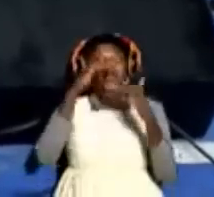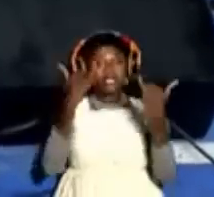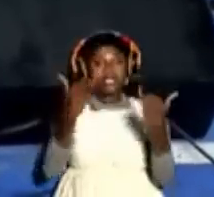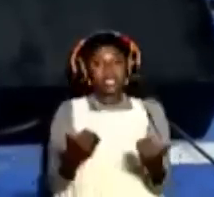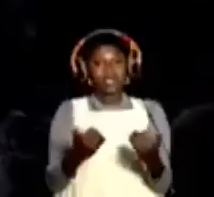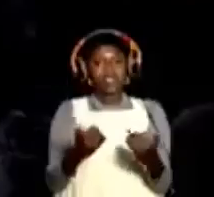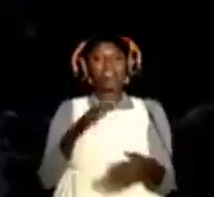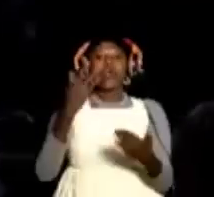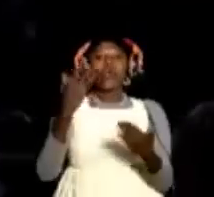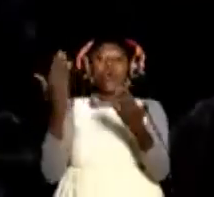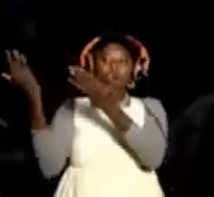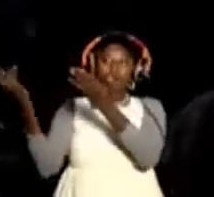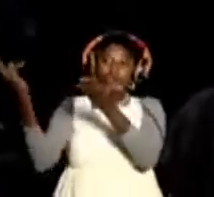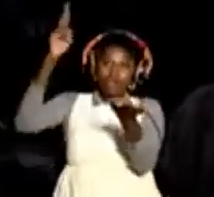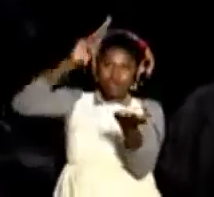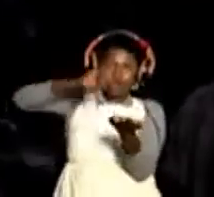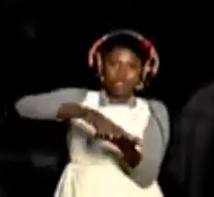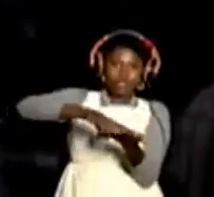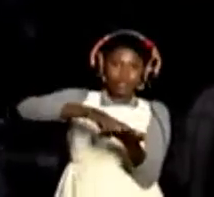Restoration.